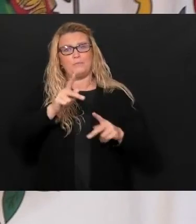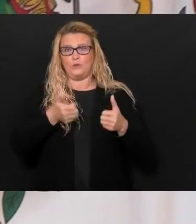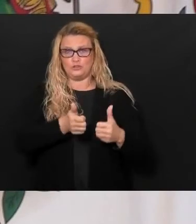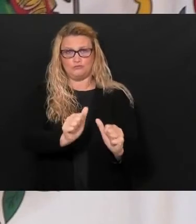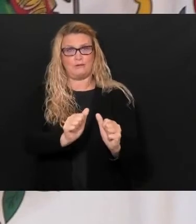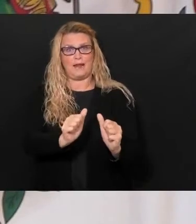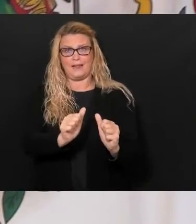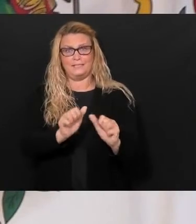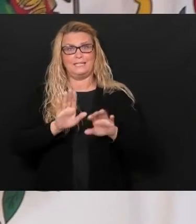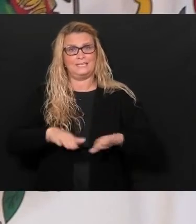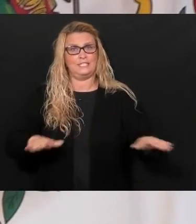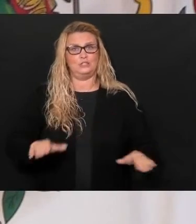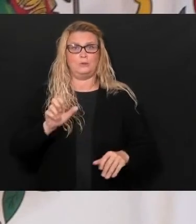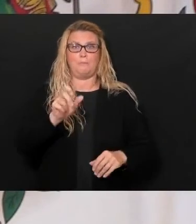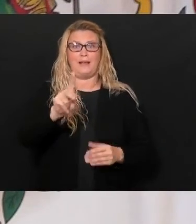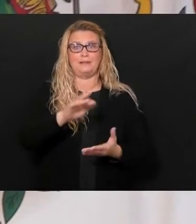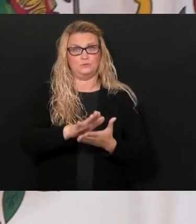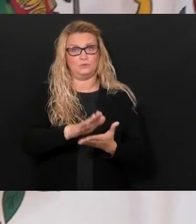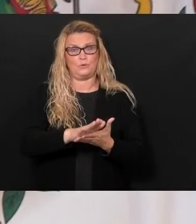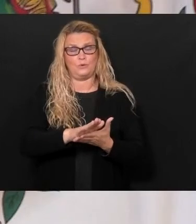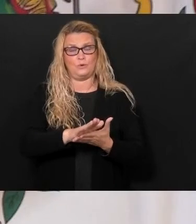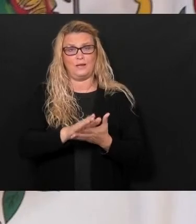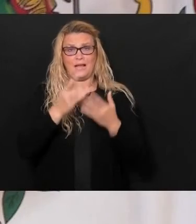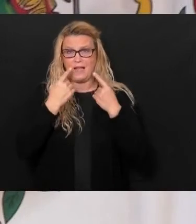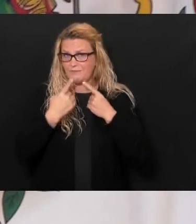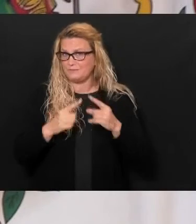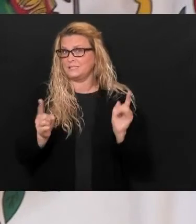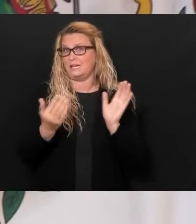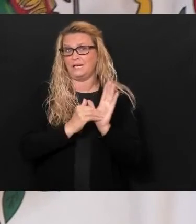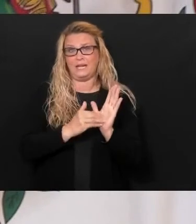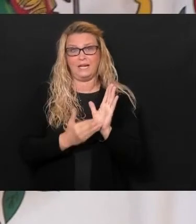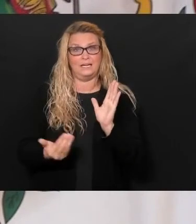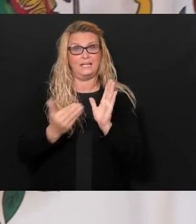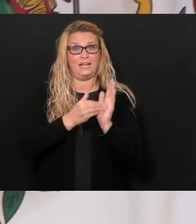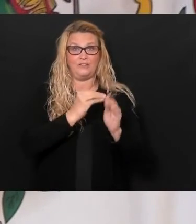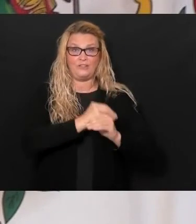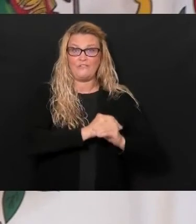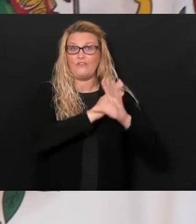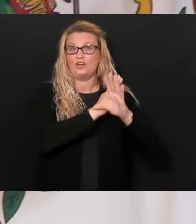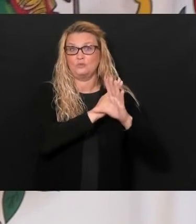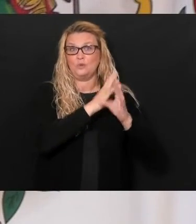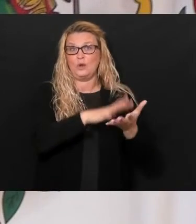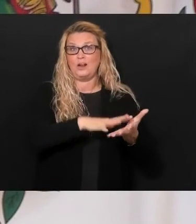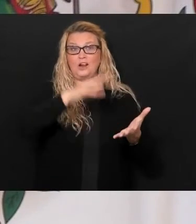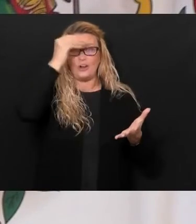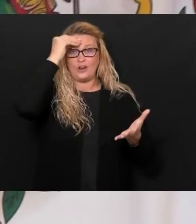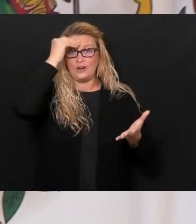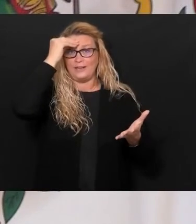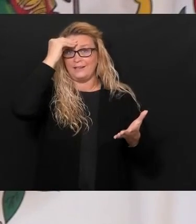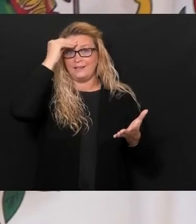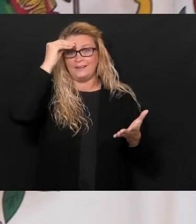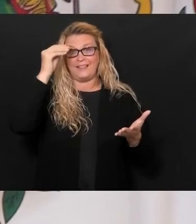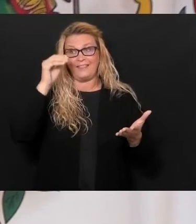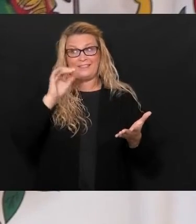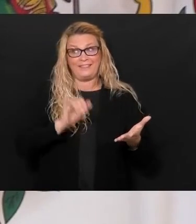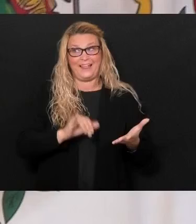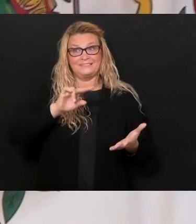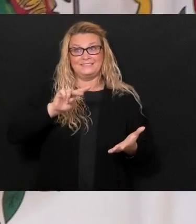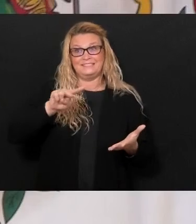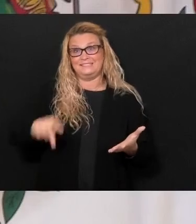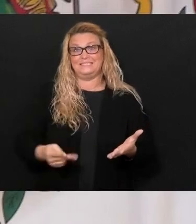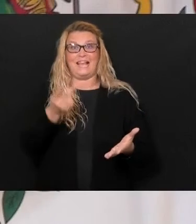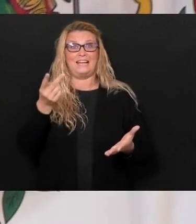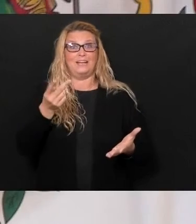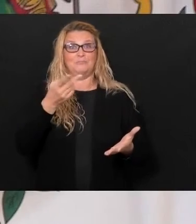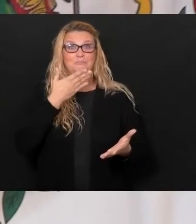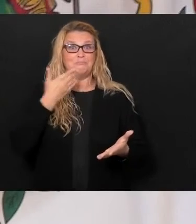kids in school. I have said over and over and over, the virtual learning thing is the next best thing to